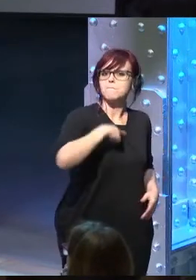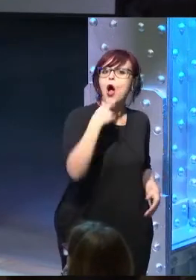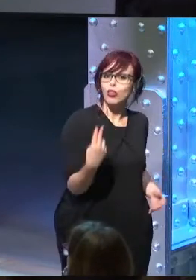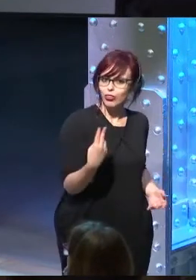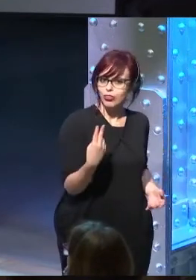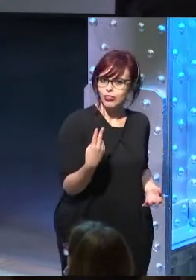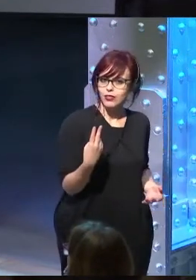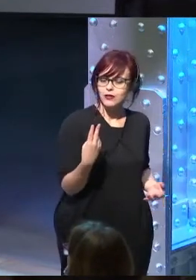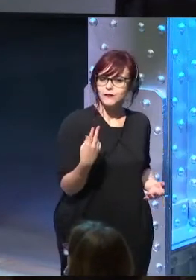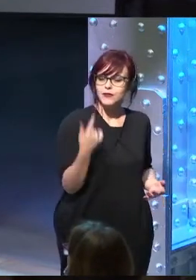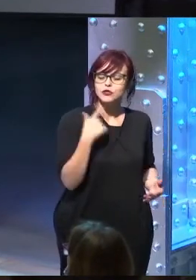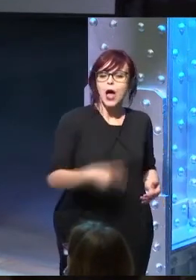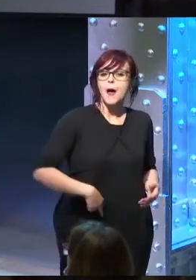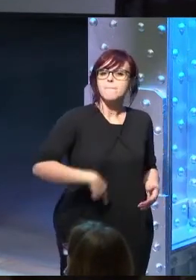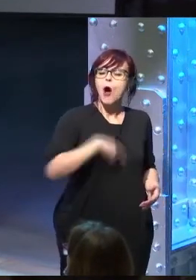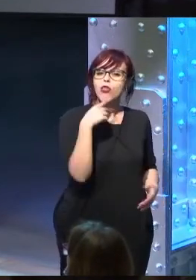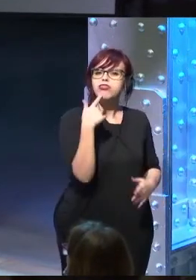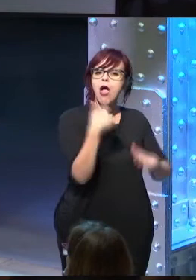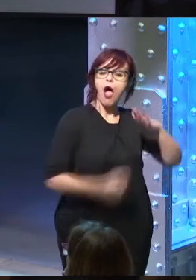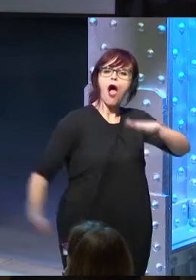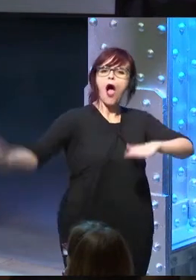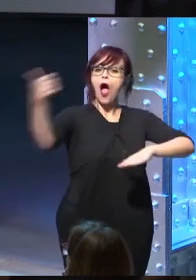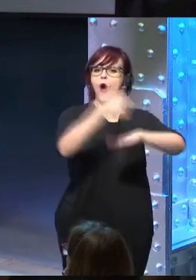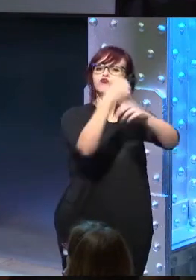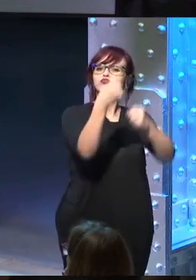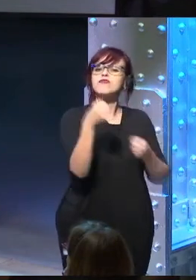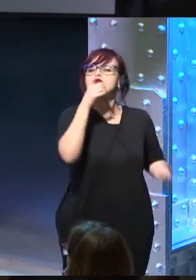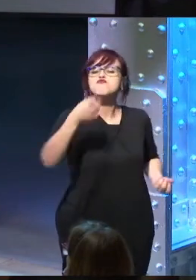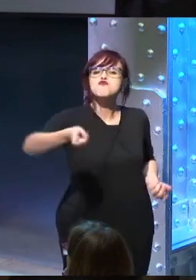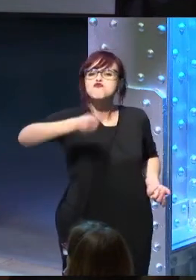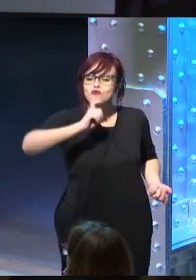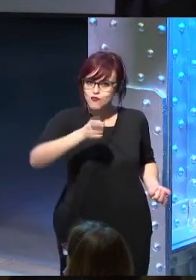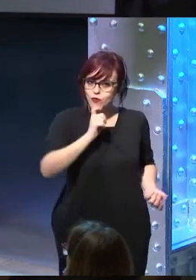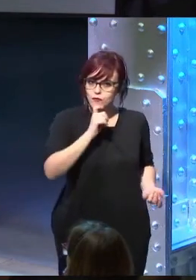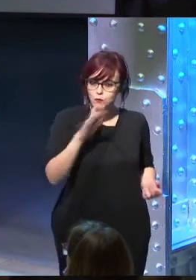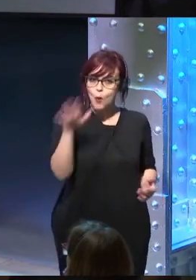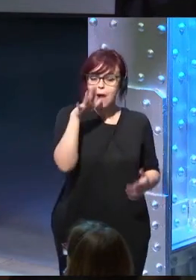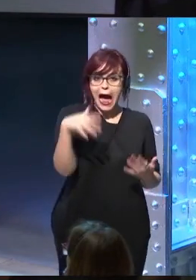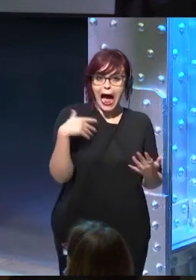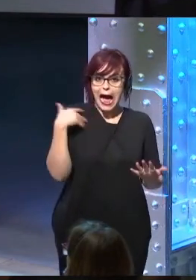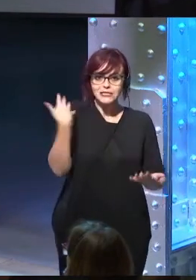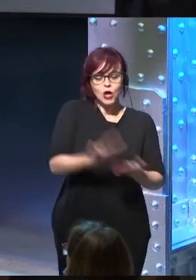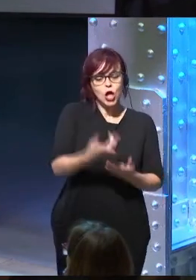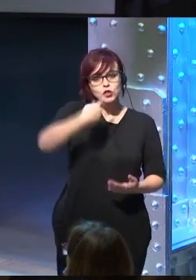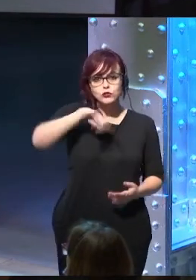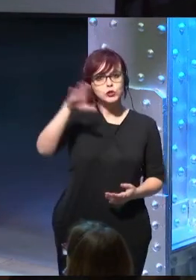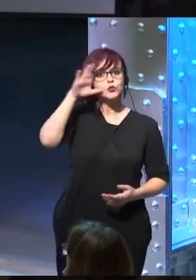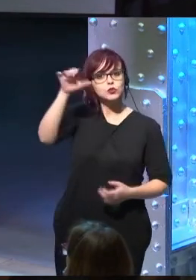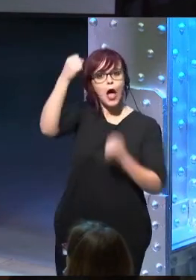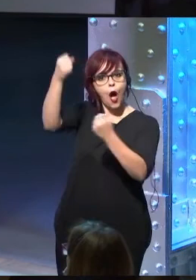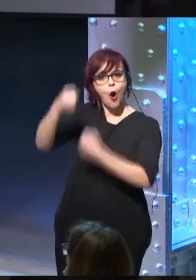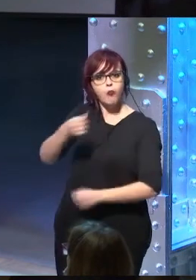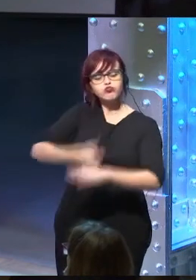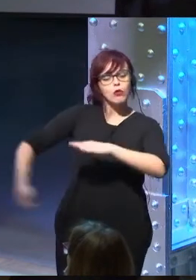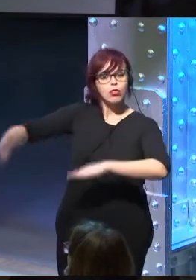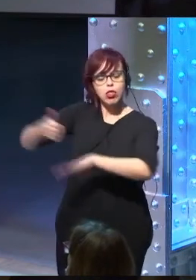an authoritative voice, and how we have learnt to hear authority where we do. And